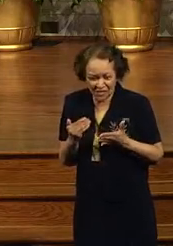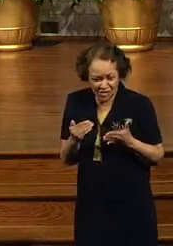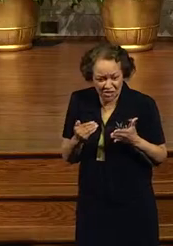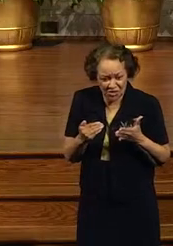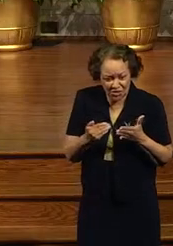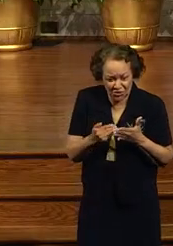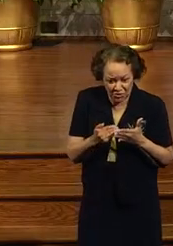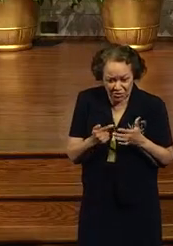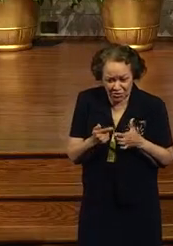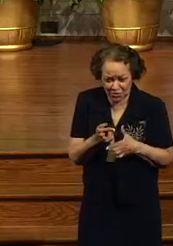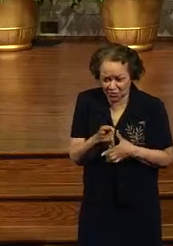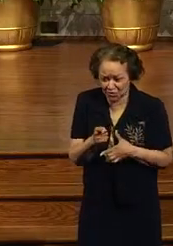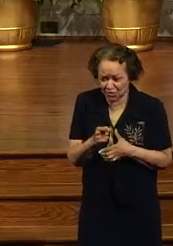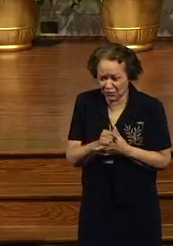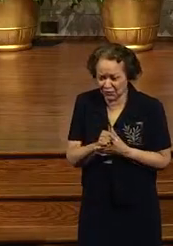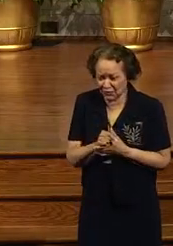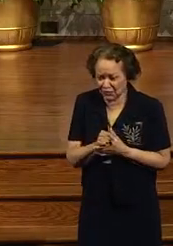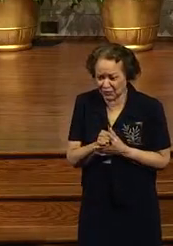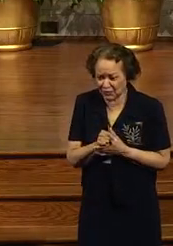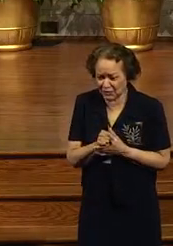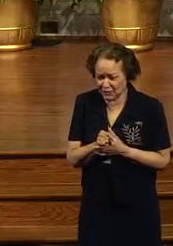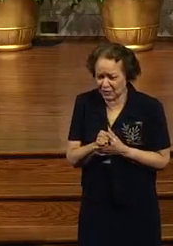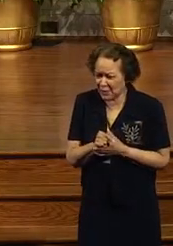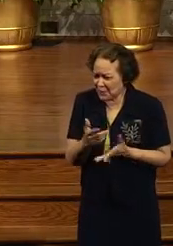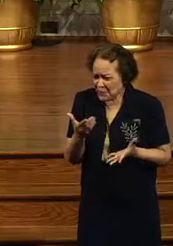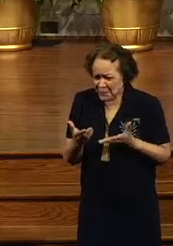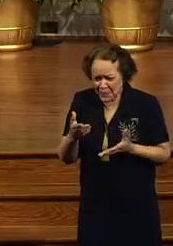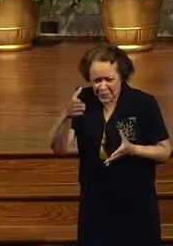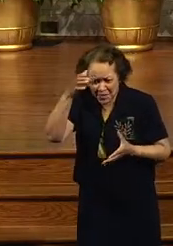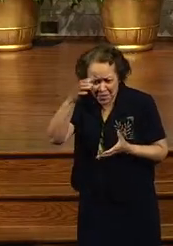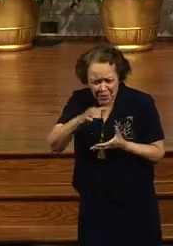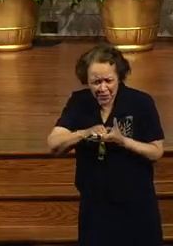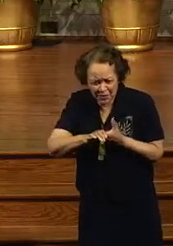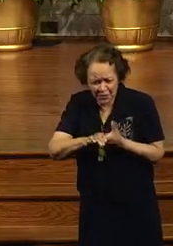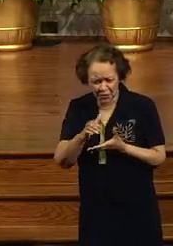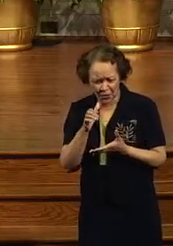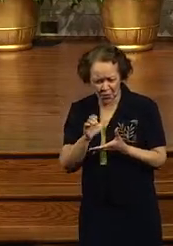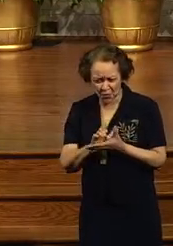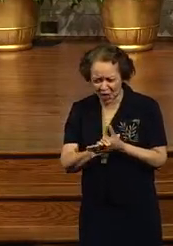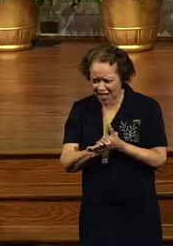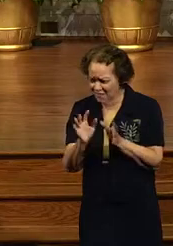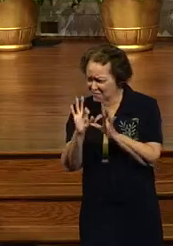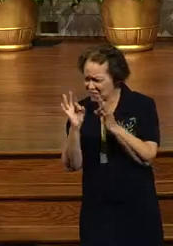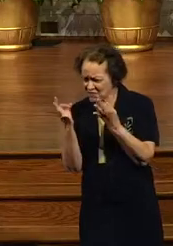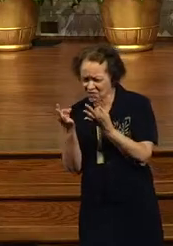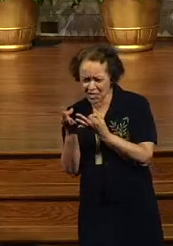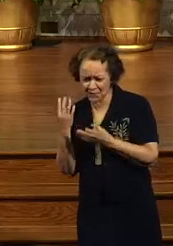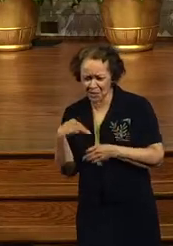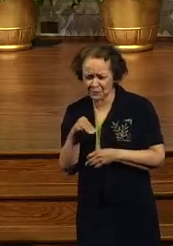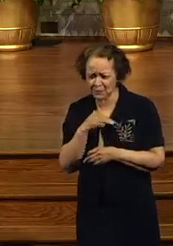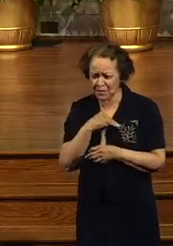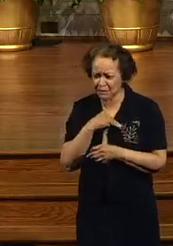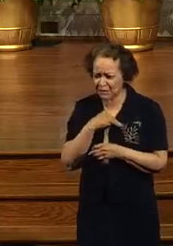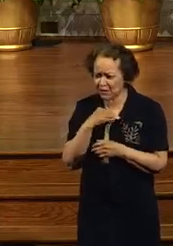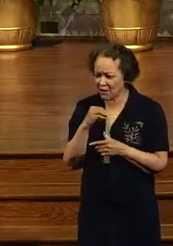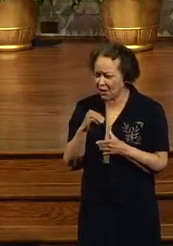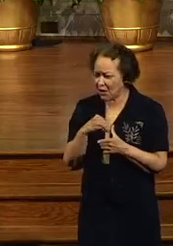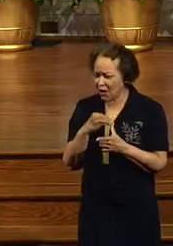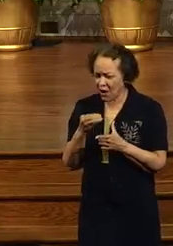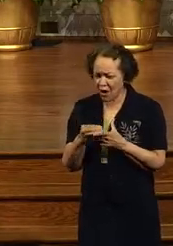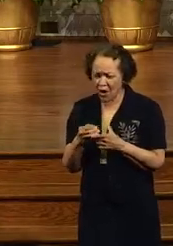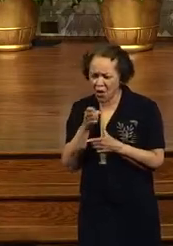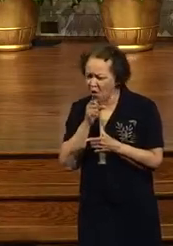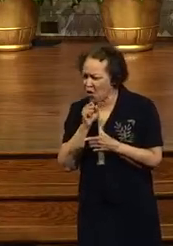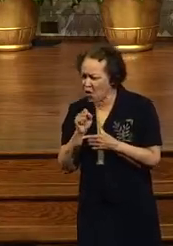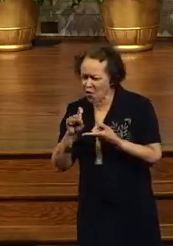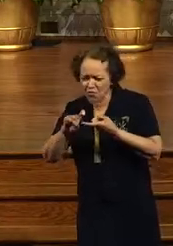you, such as a spouse or a family member or a so-called friend.